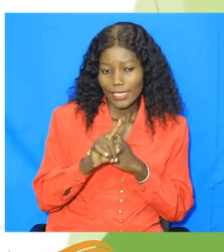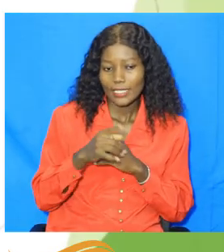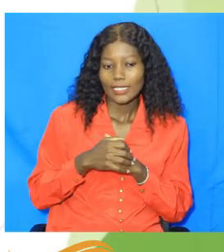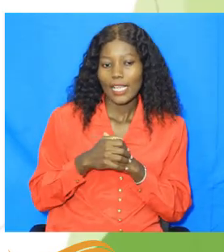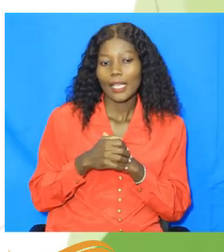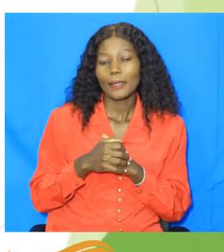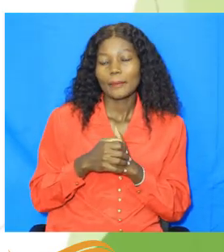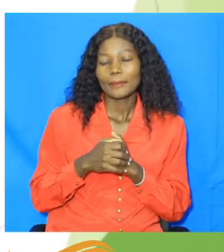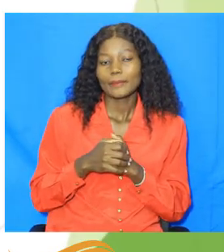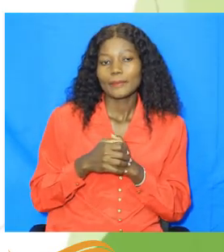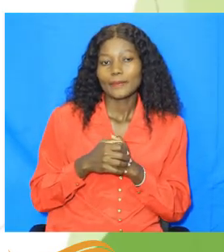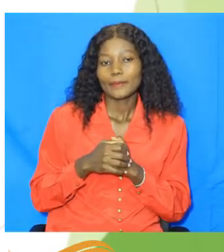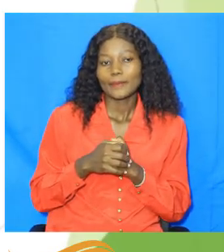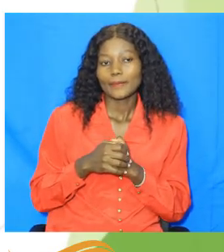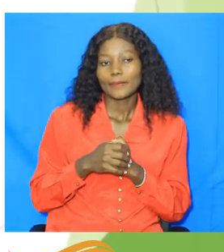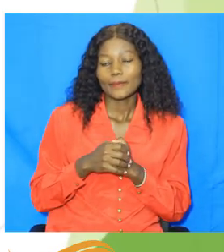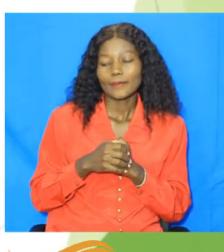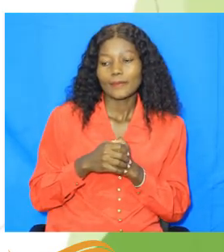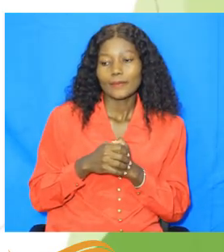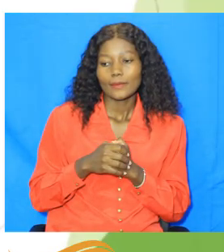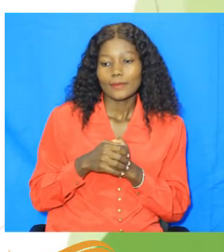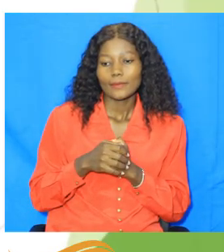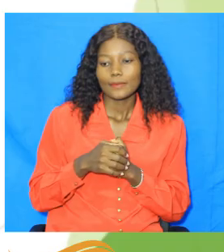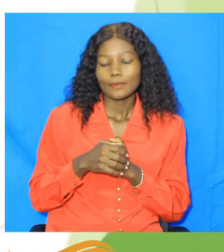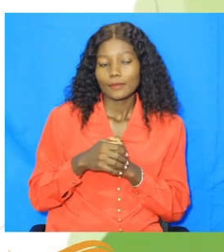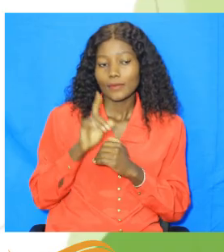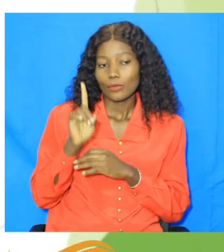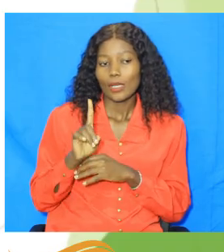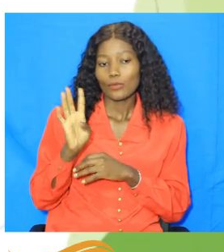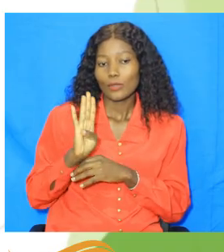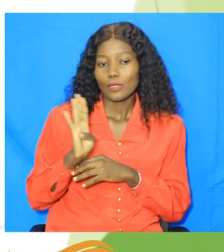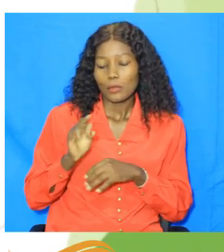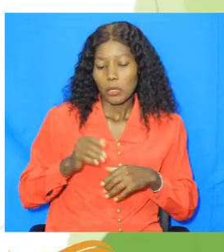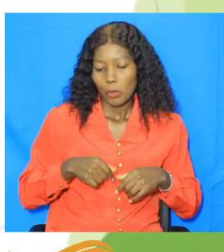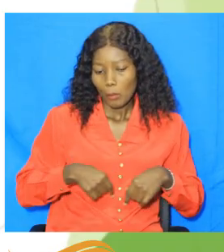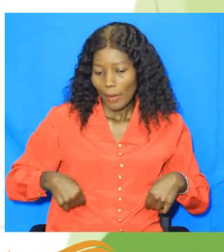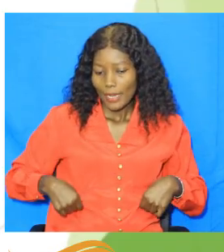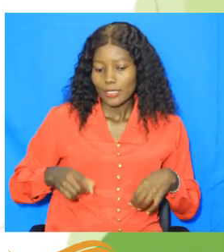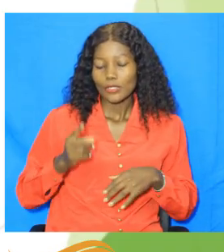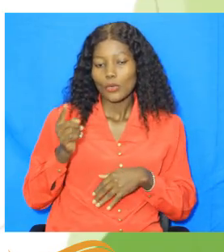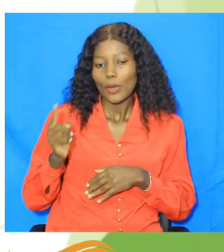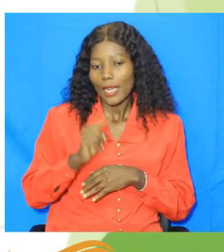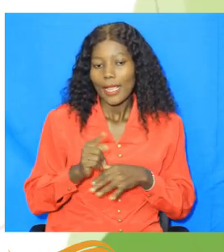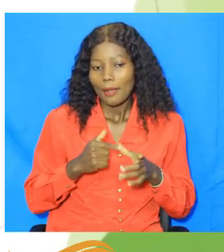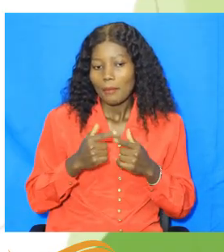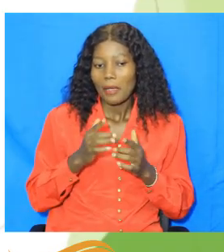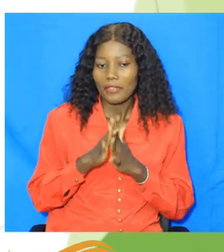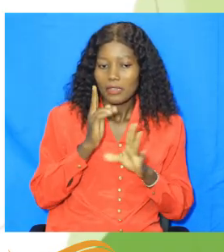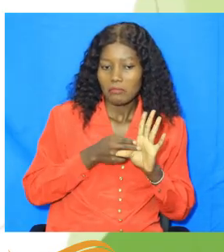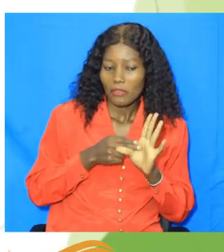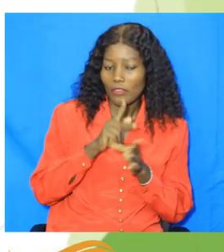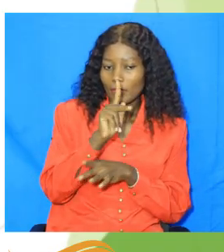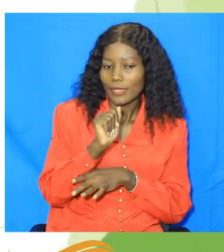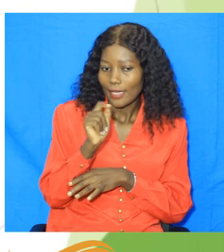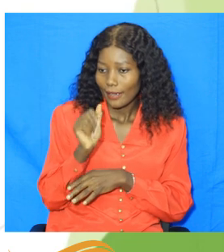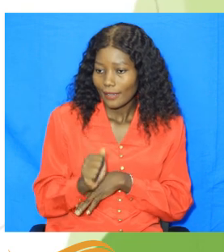The athlete with the blue belt will have to step in, perform the kata, same sequence as